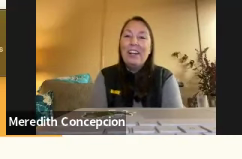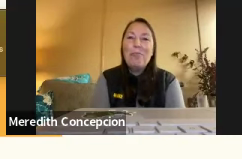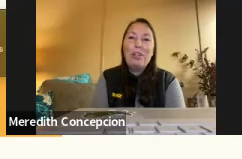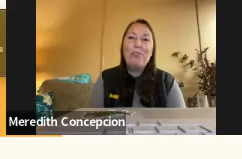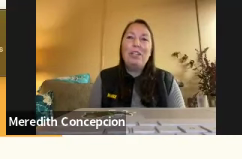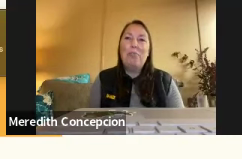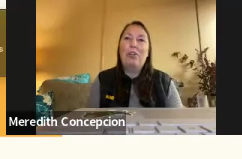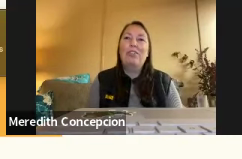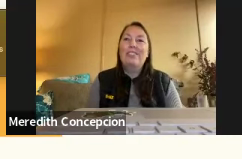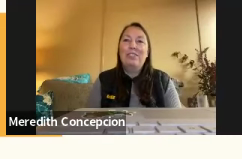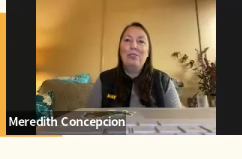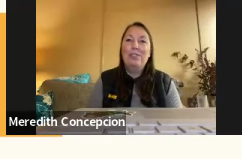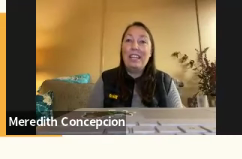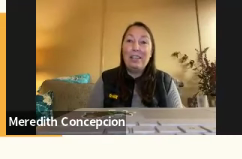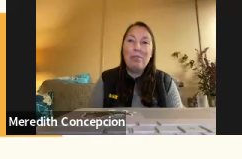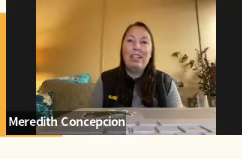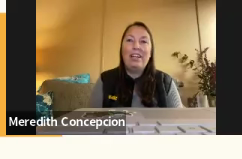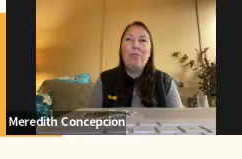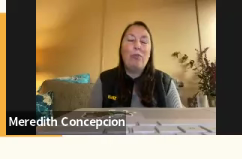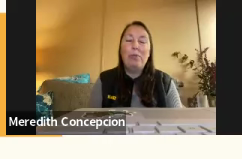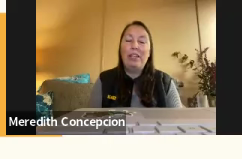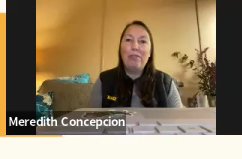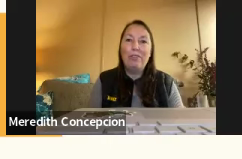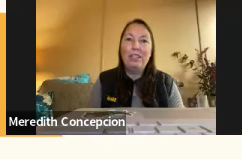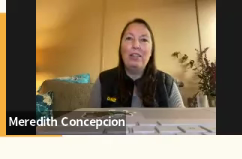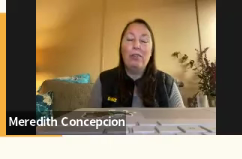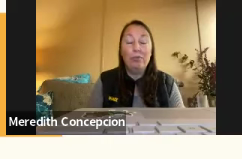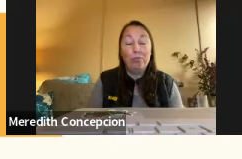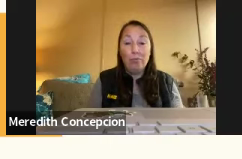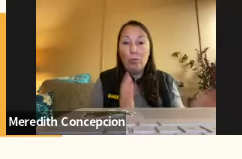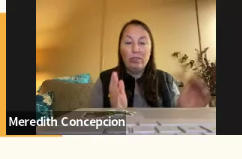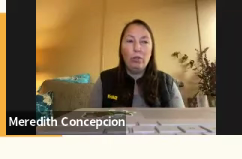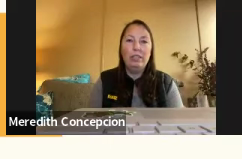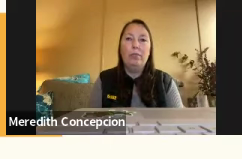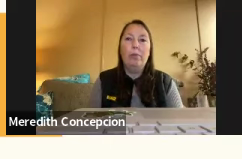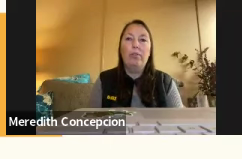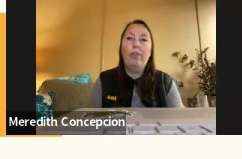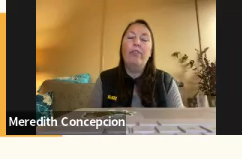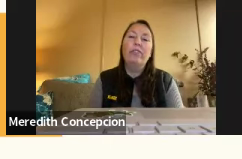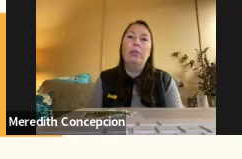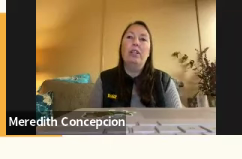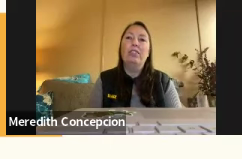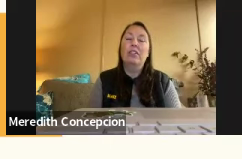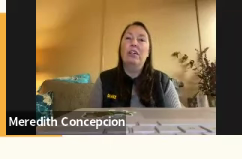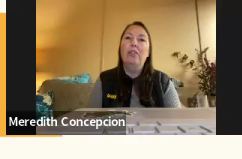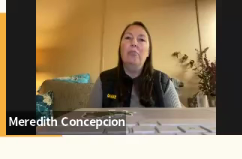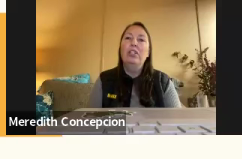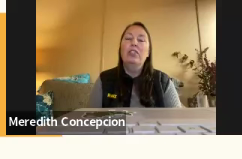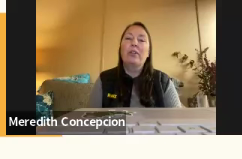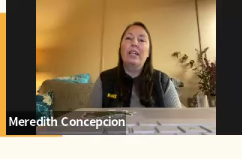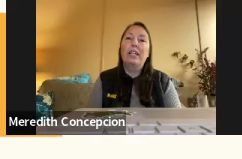me. I'm kind of a late bird to the game. I've only been here was OAC member for 15